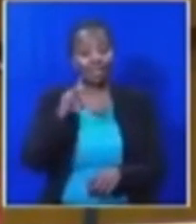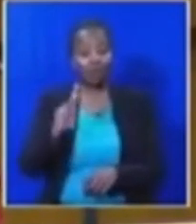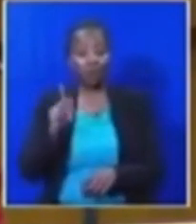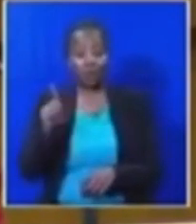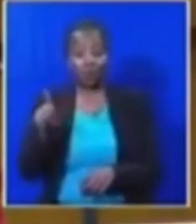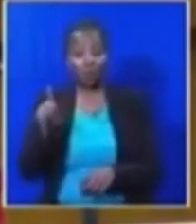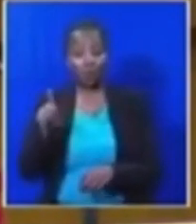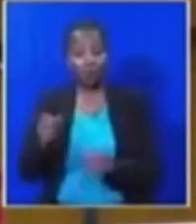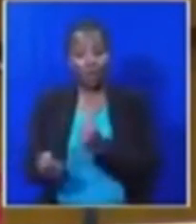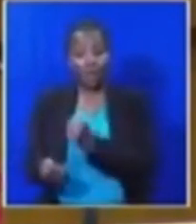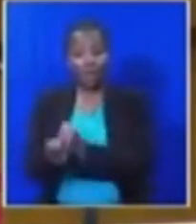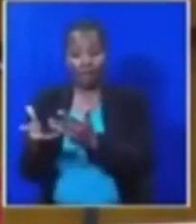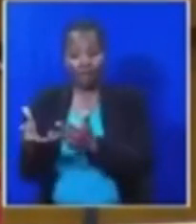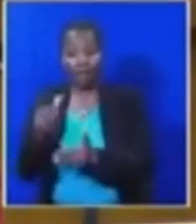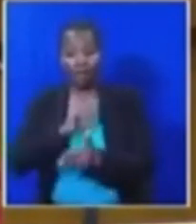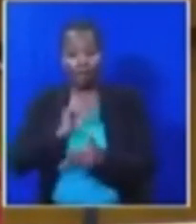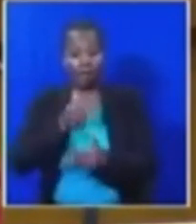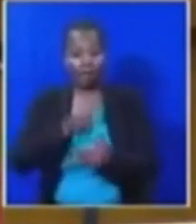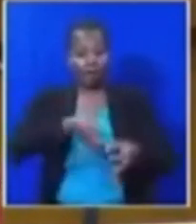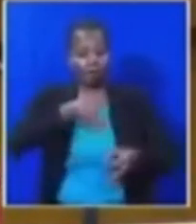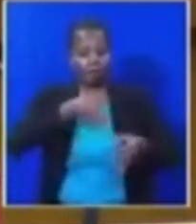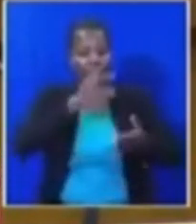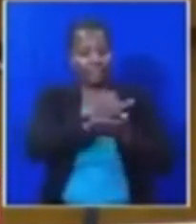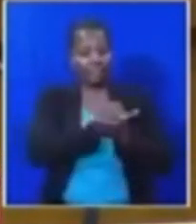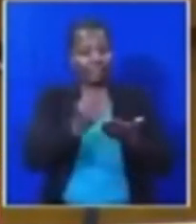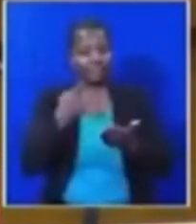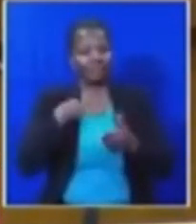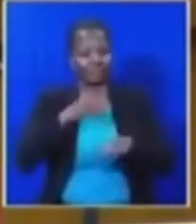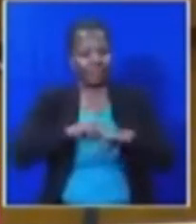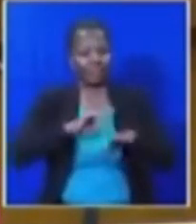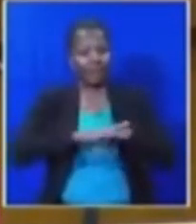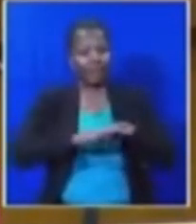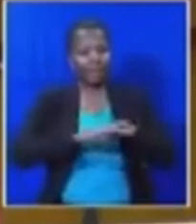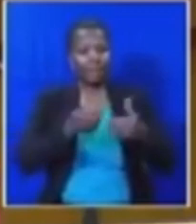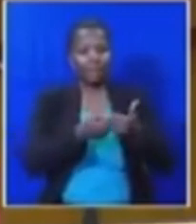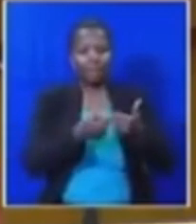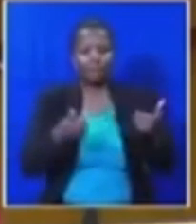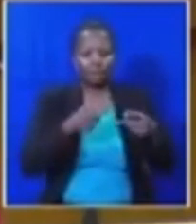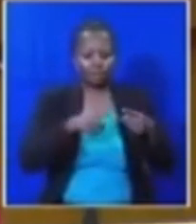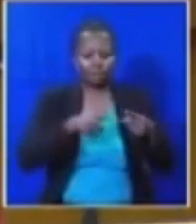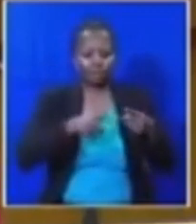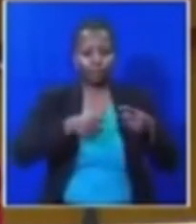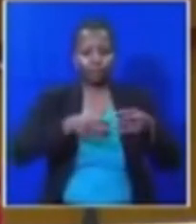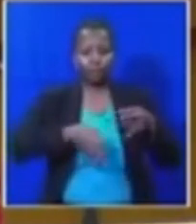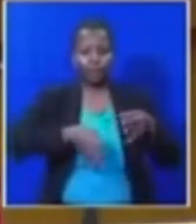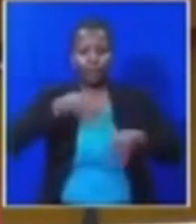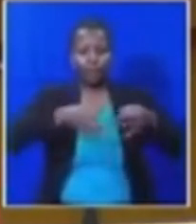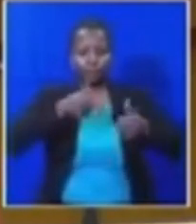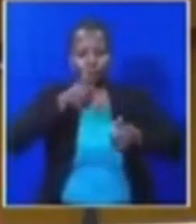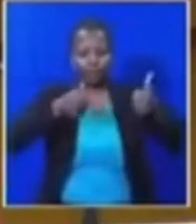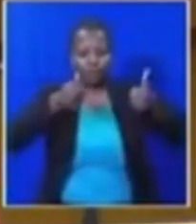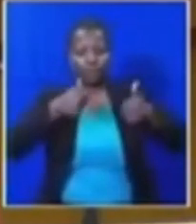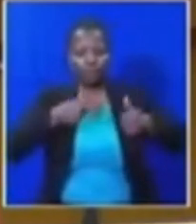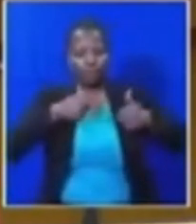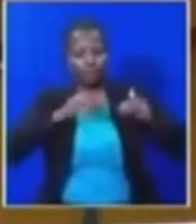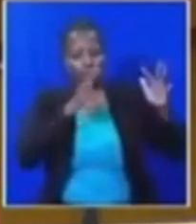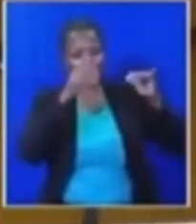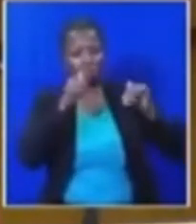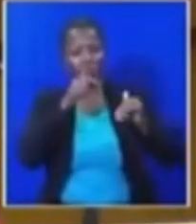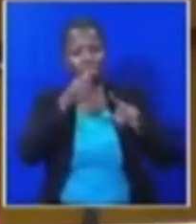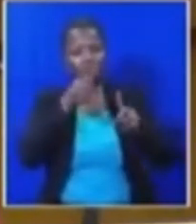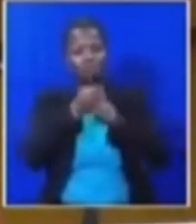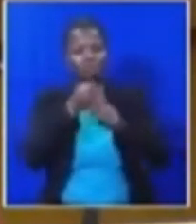sacrificed for all the political sins of the apartheid regime and political principles are celebrated as